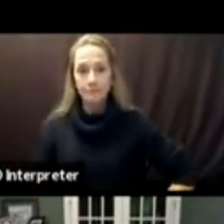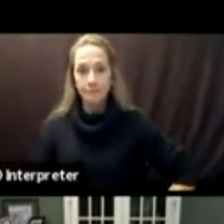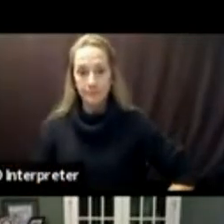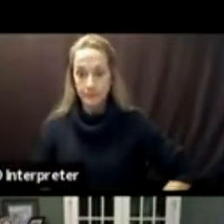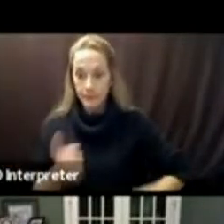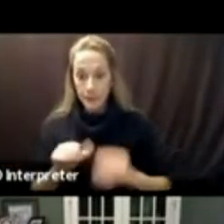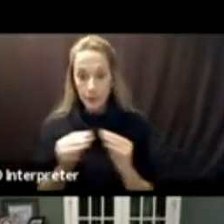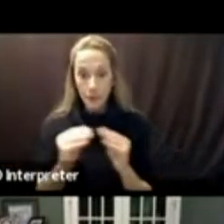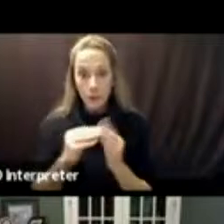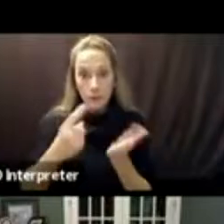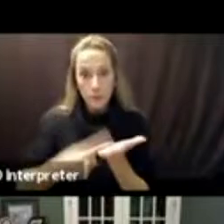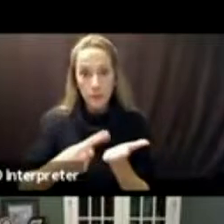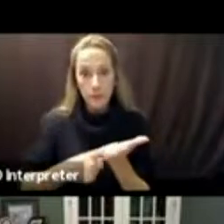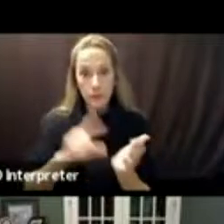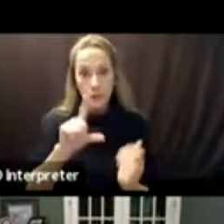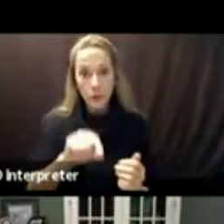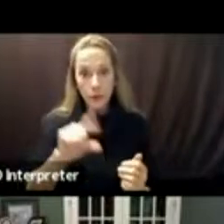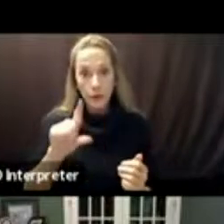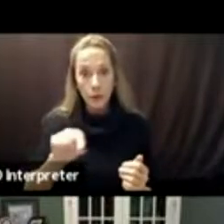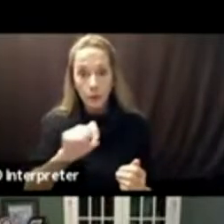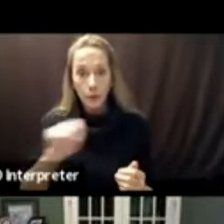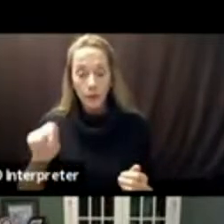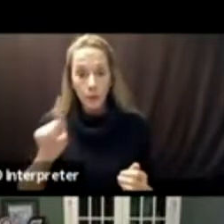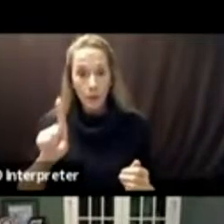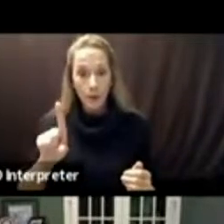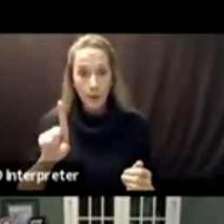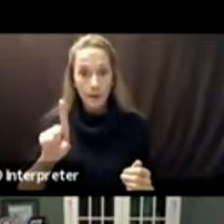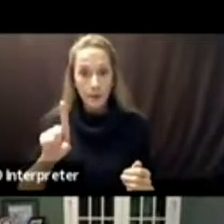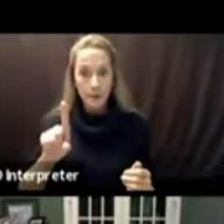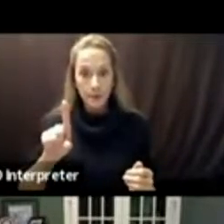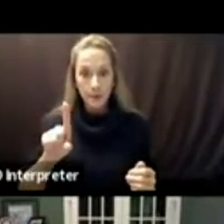Any other discussion on 2020-1?